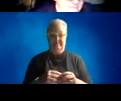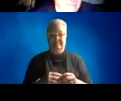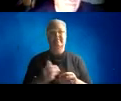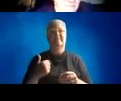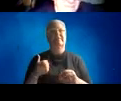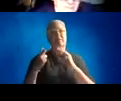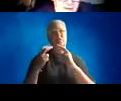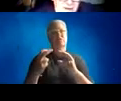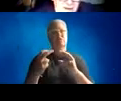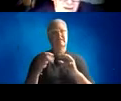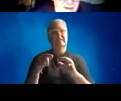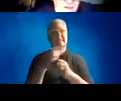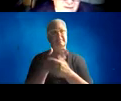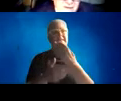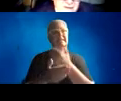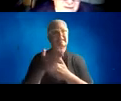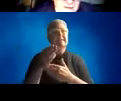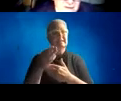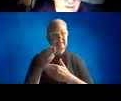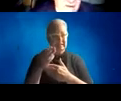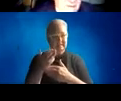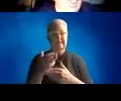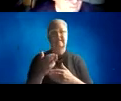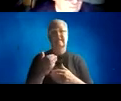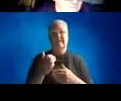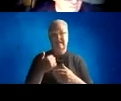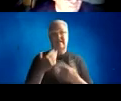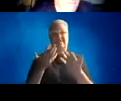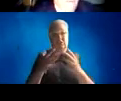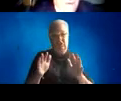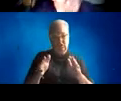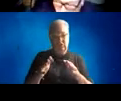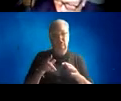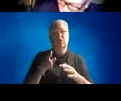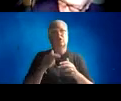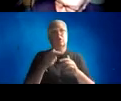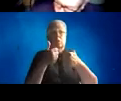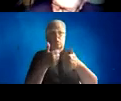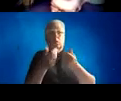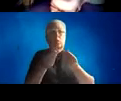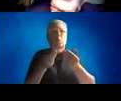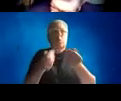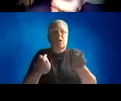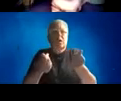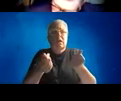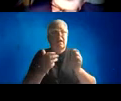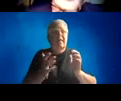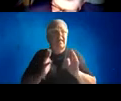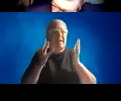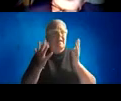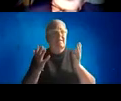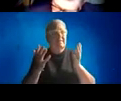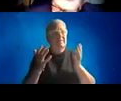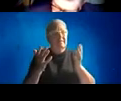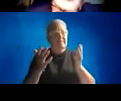disability, and I had the opportunity to carry one out on quality of life. And yeah, so for me, what